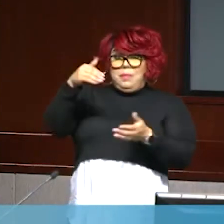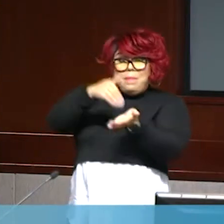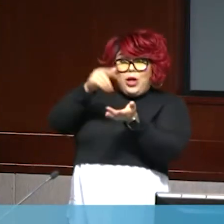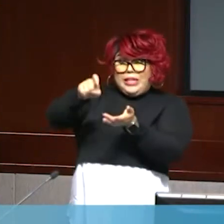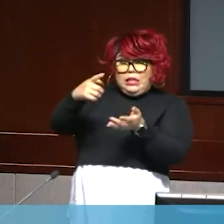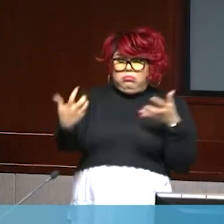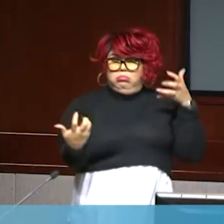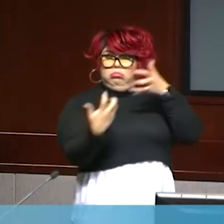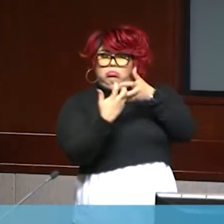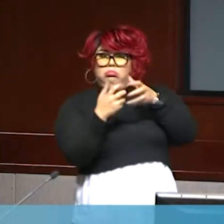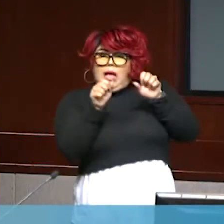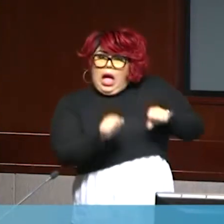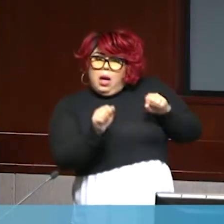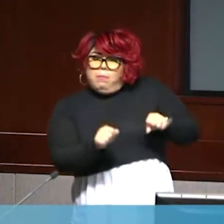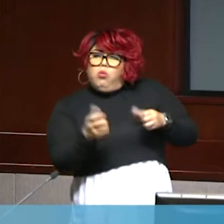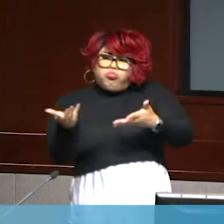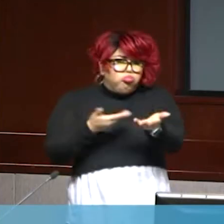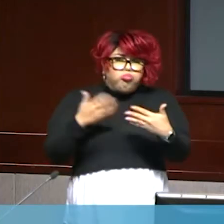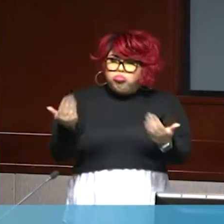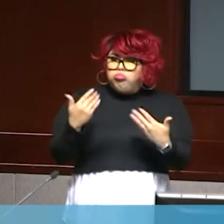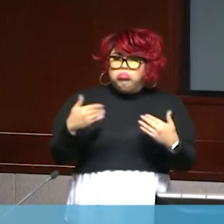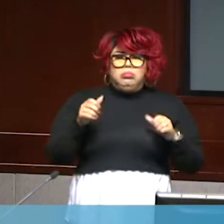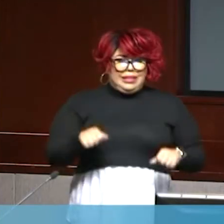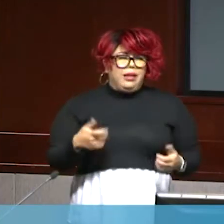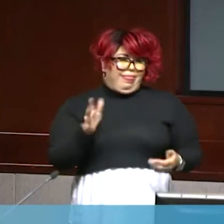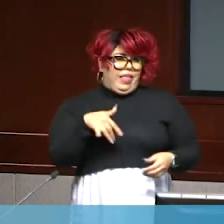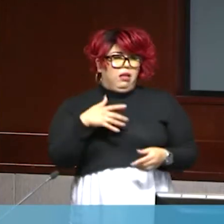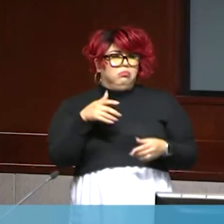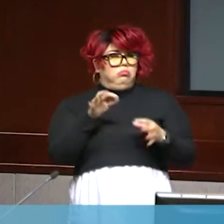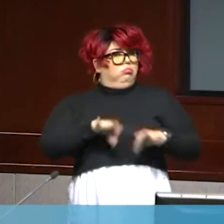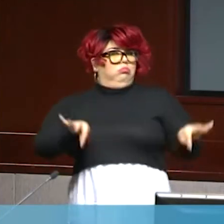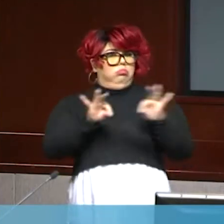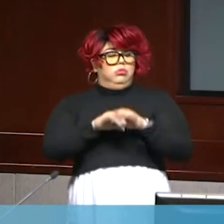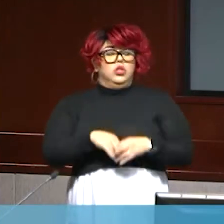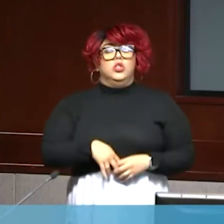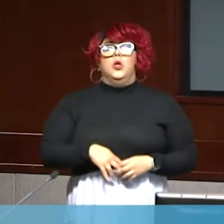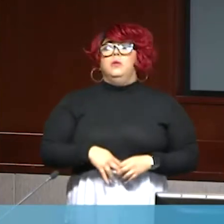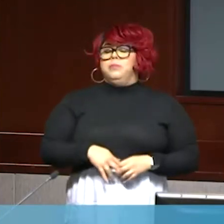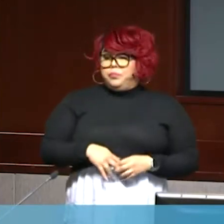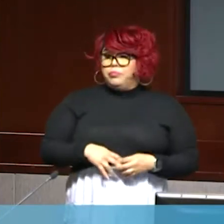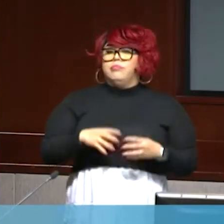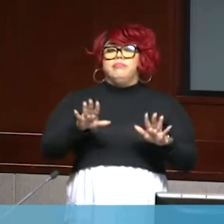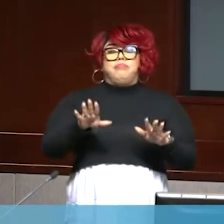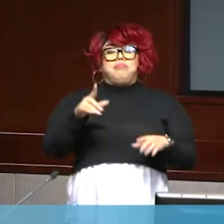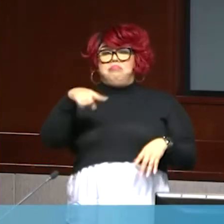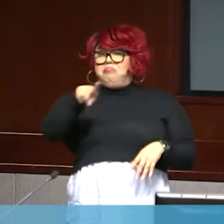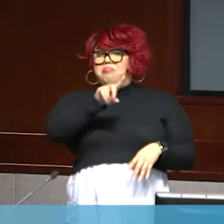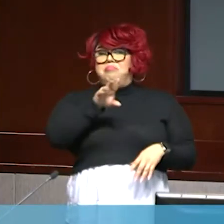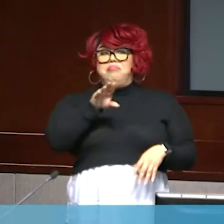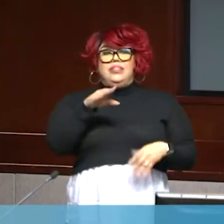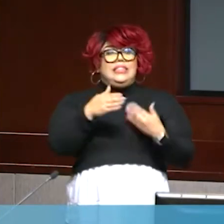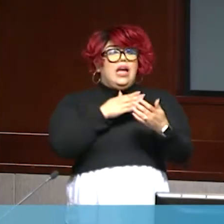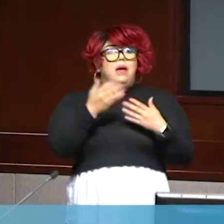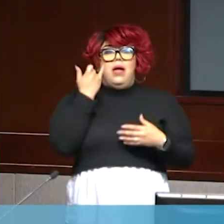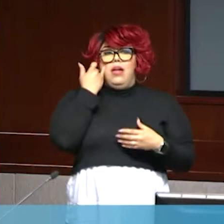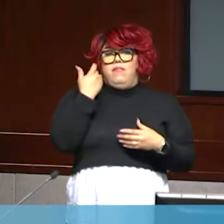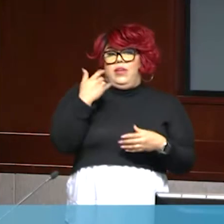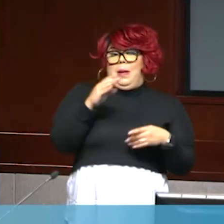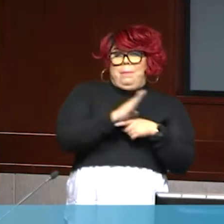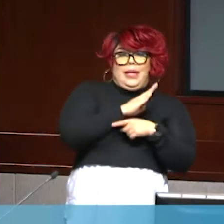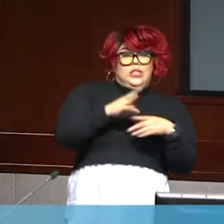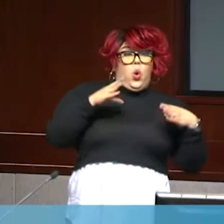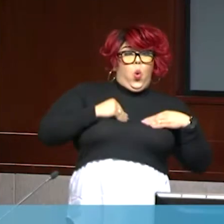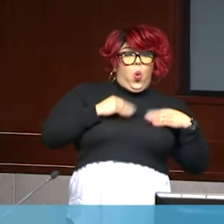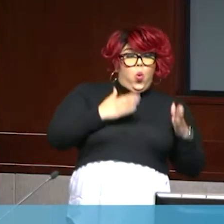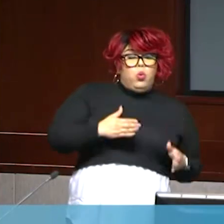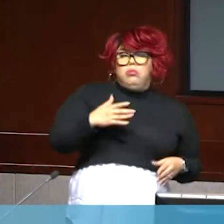hospitals. So again, and lastly, before we answer questions, whether you're a business owner or not, all residents of this